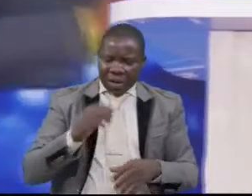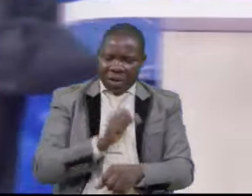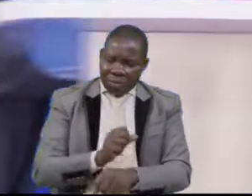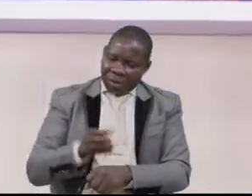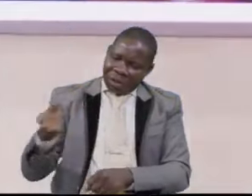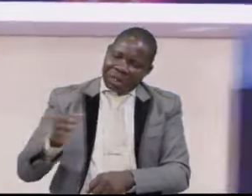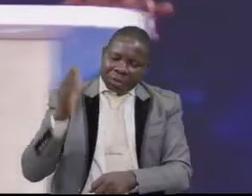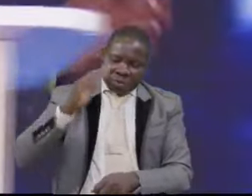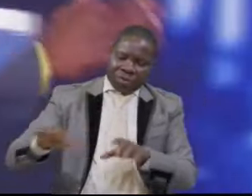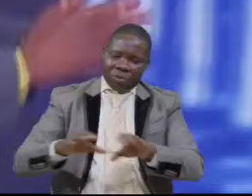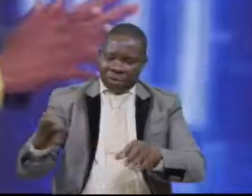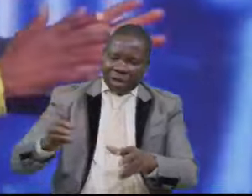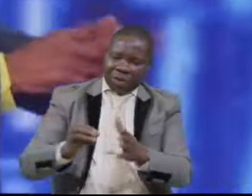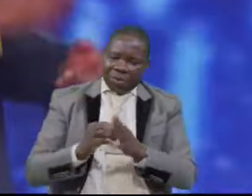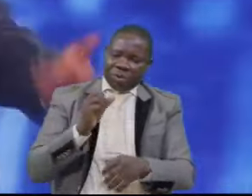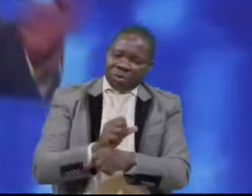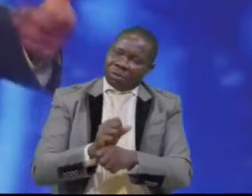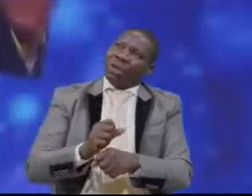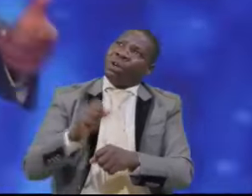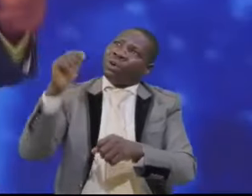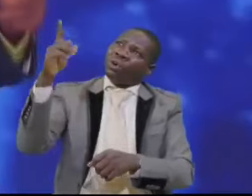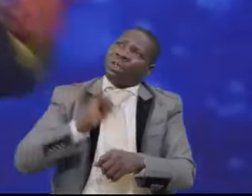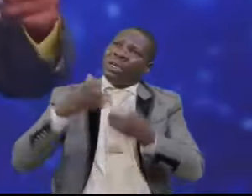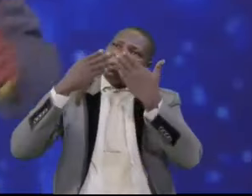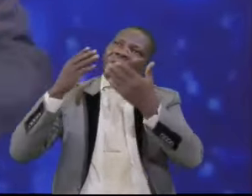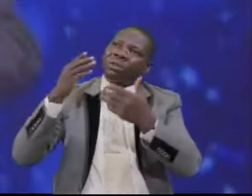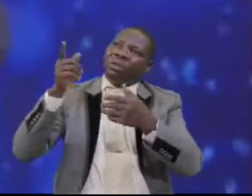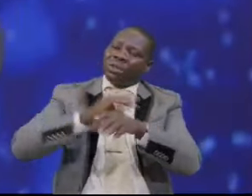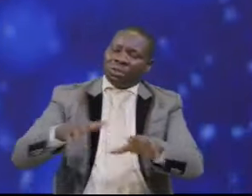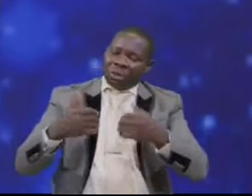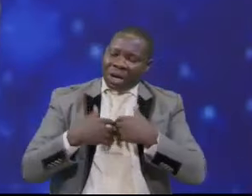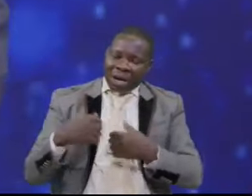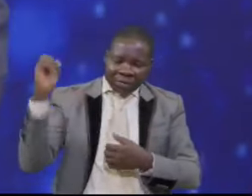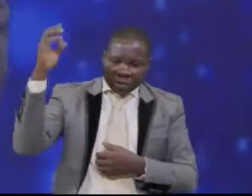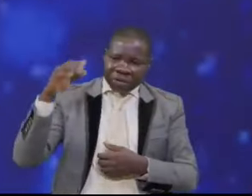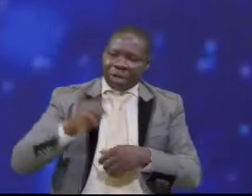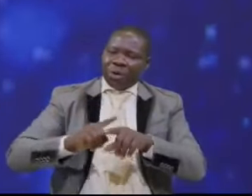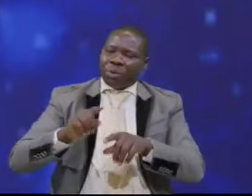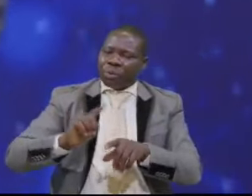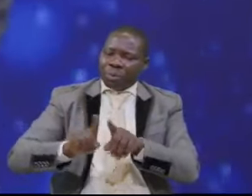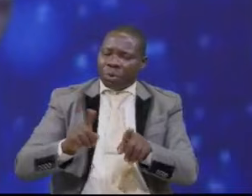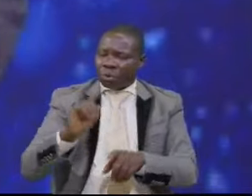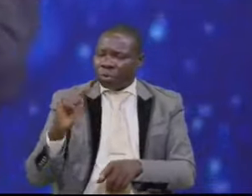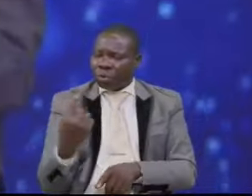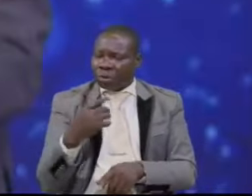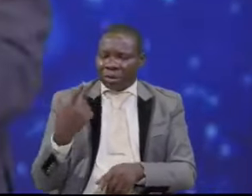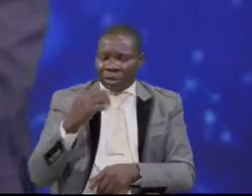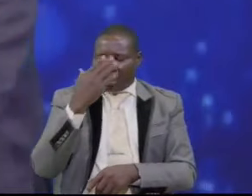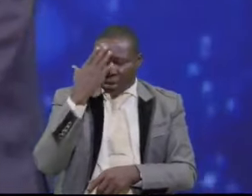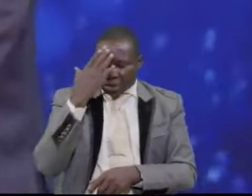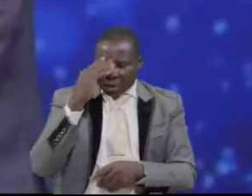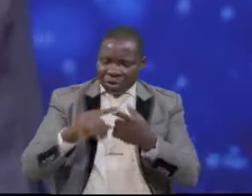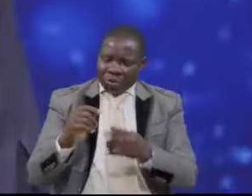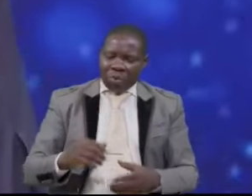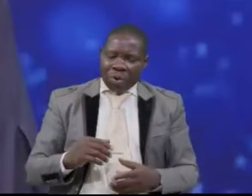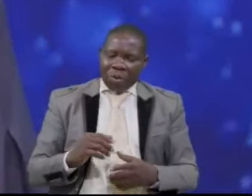The lions don't have grace. They only have the instinct, either the instinct to pounce upon people and eat them up, or